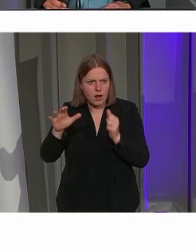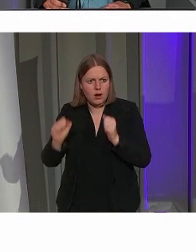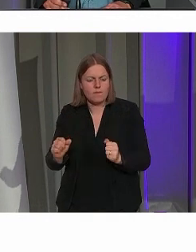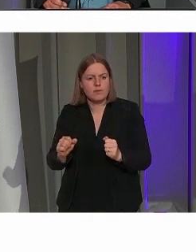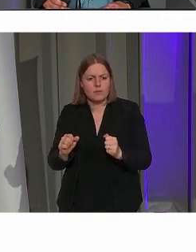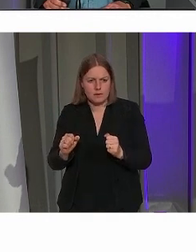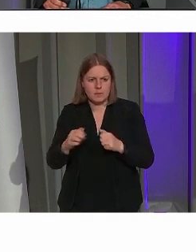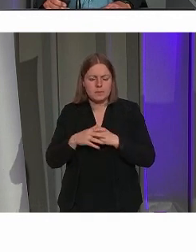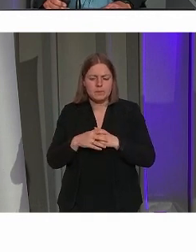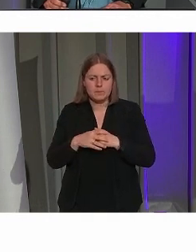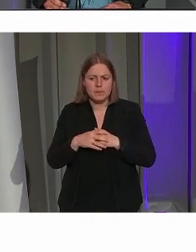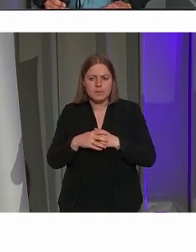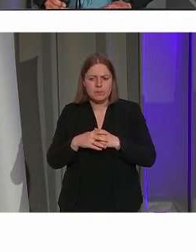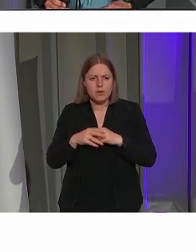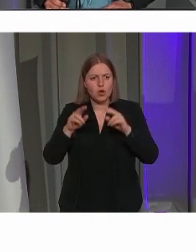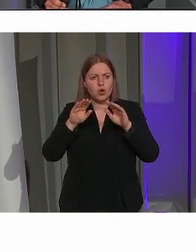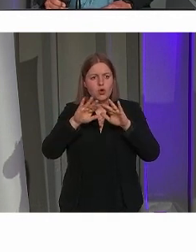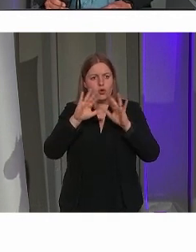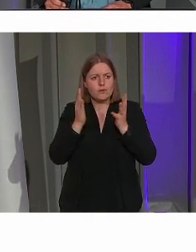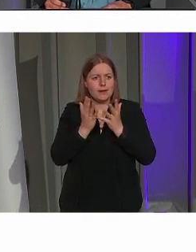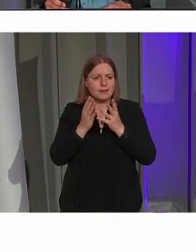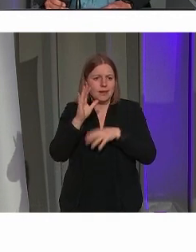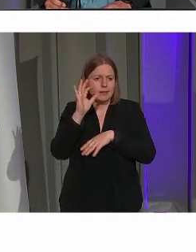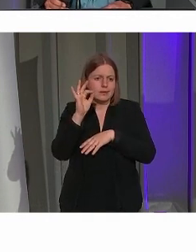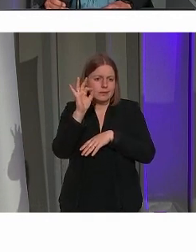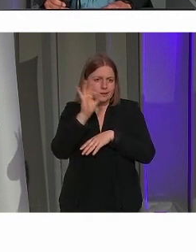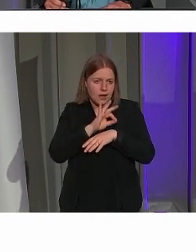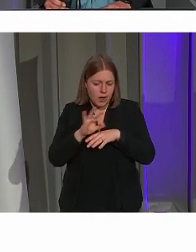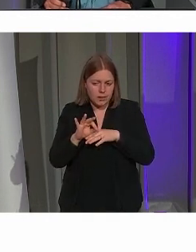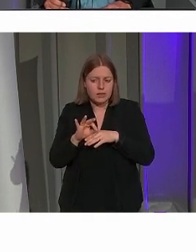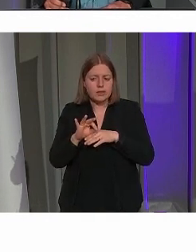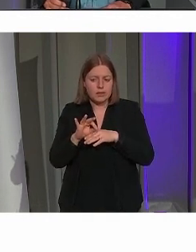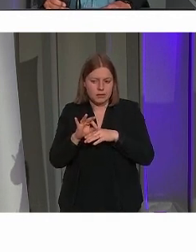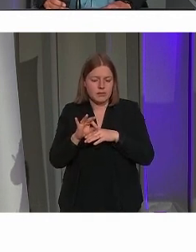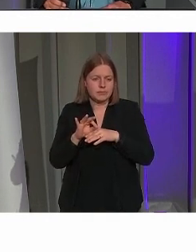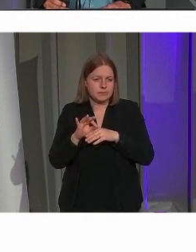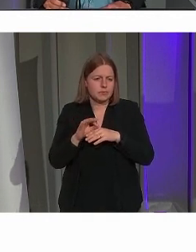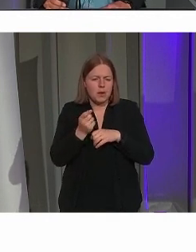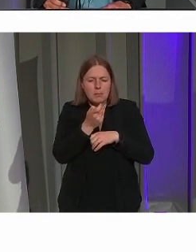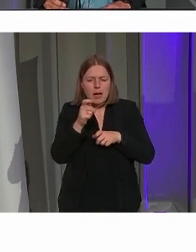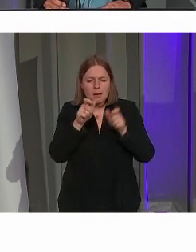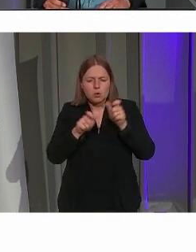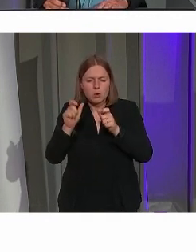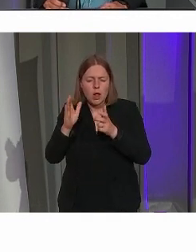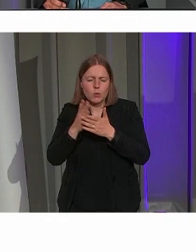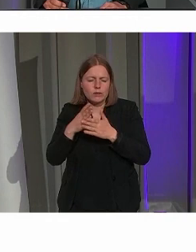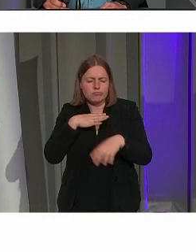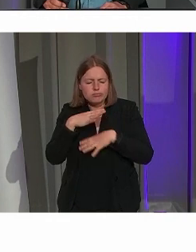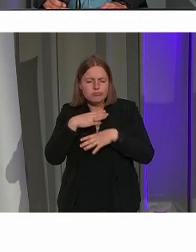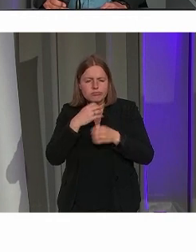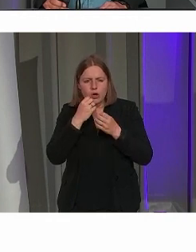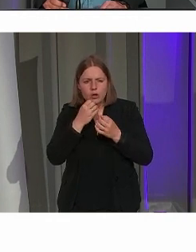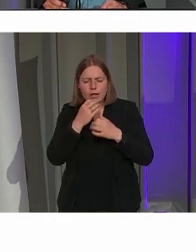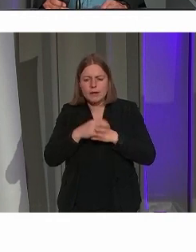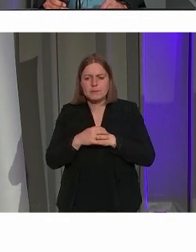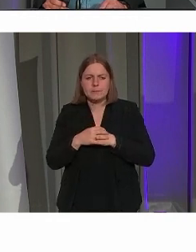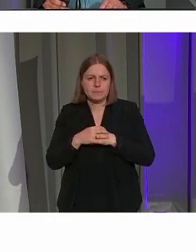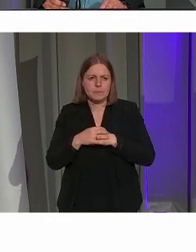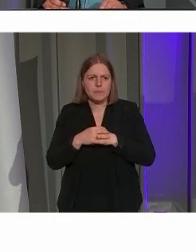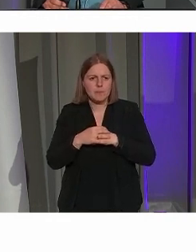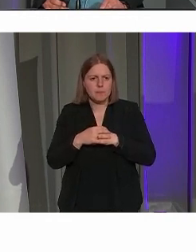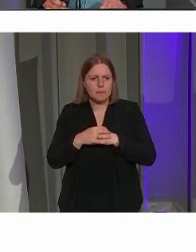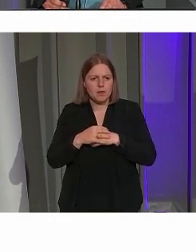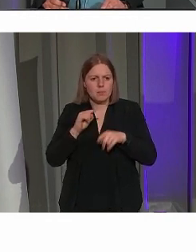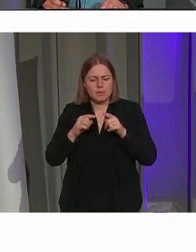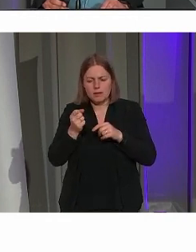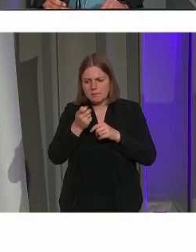services independently and equally. Universal design, which was also highlighted by a